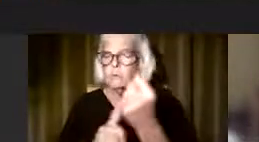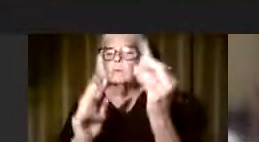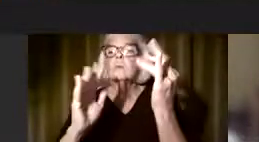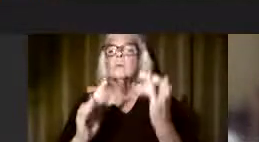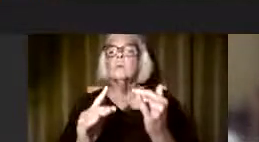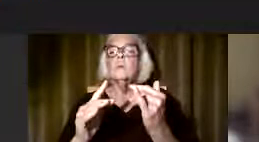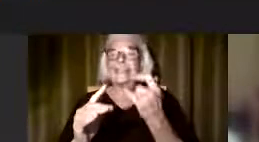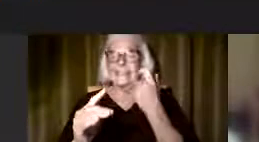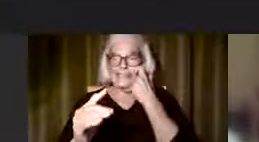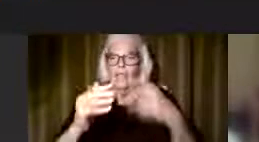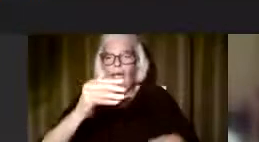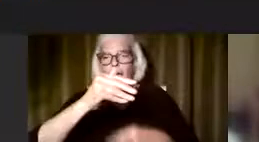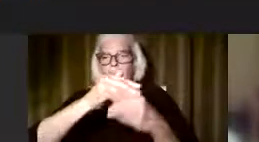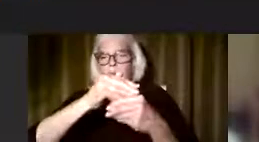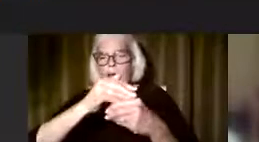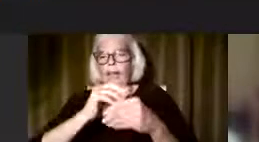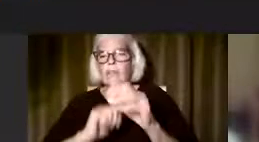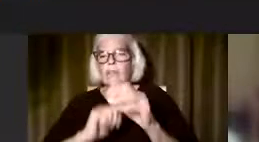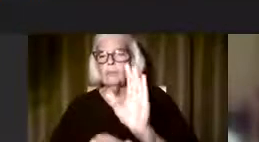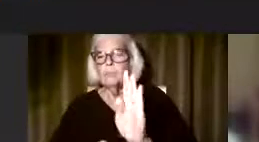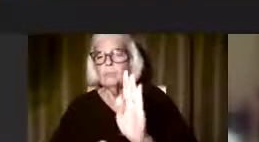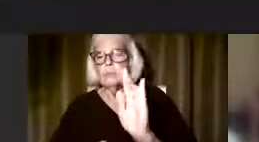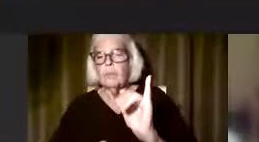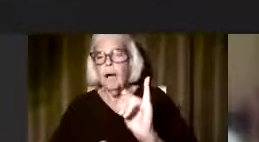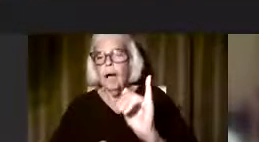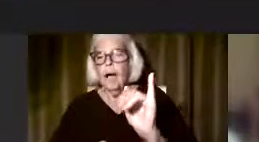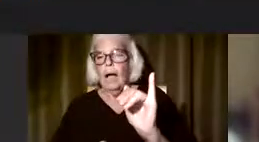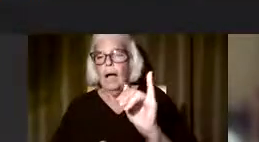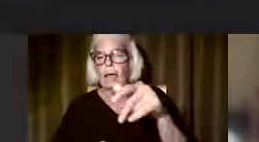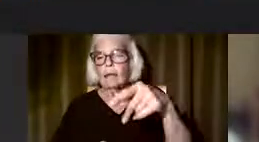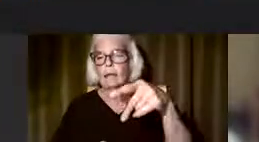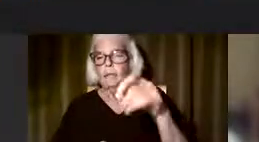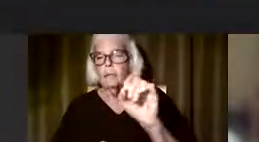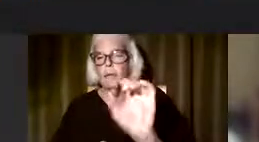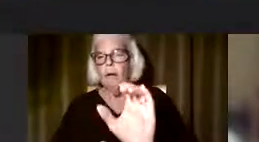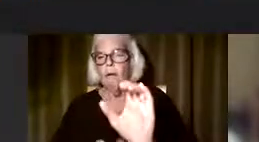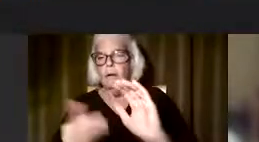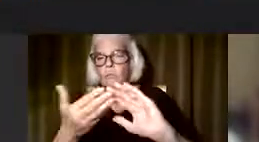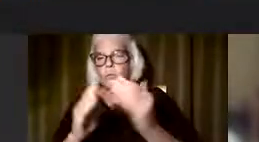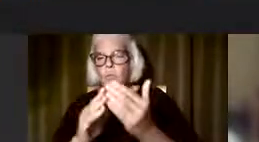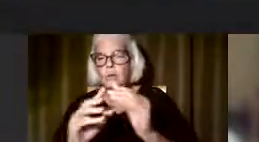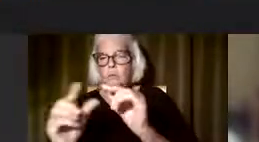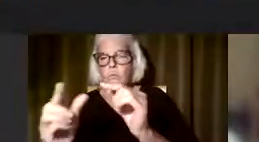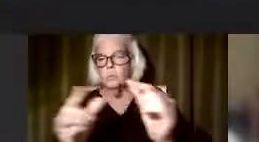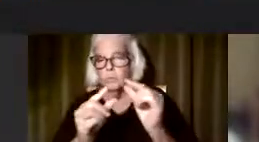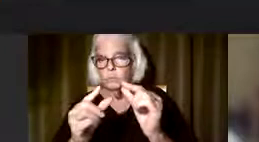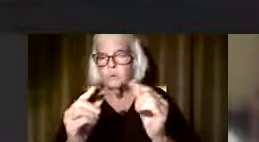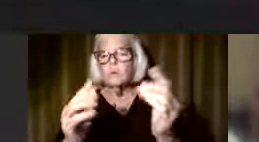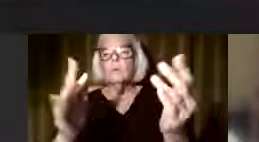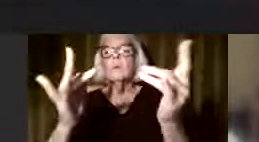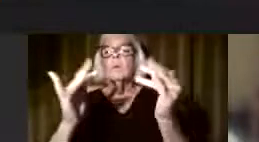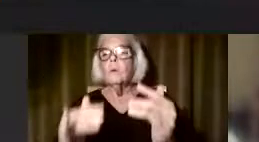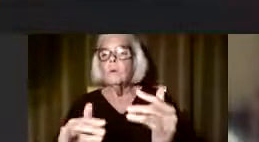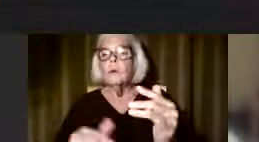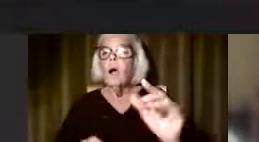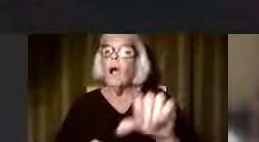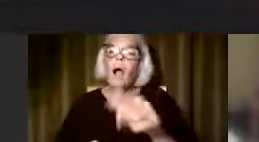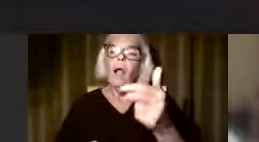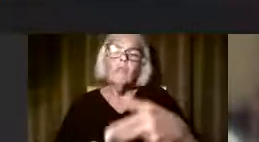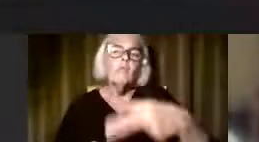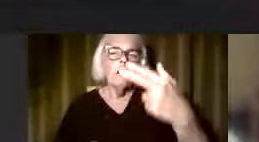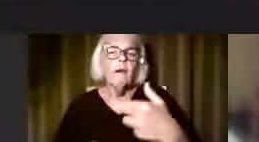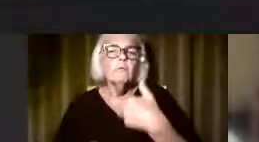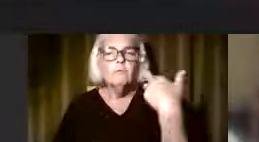organizations to increase access and other high-risk community organizations serving, I